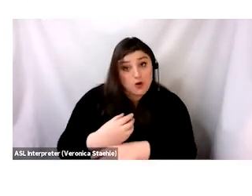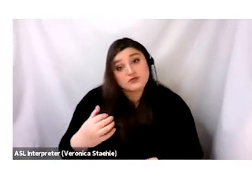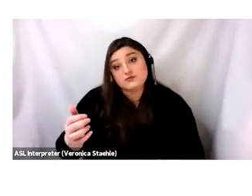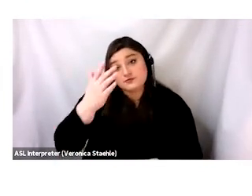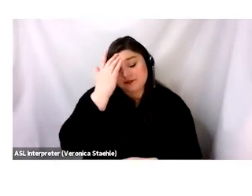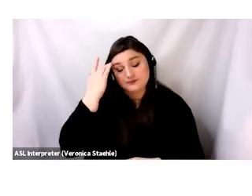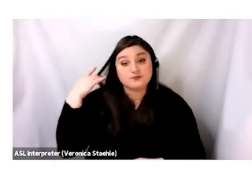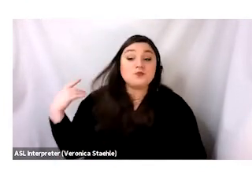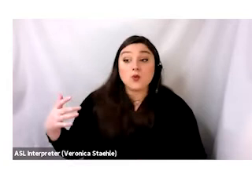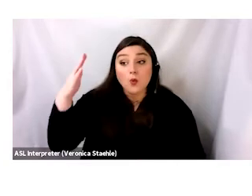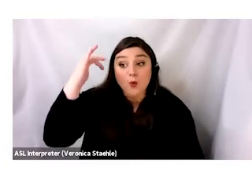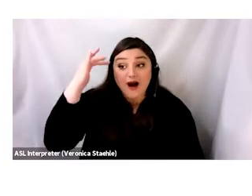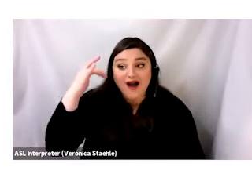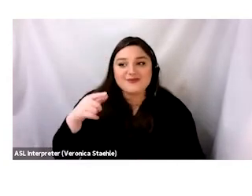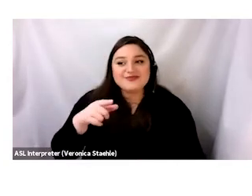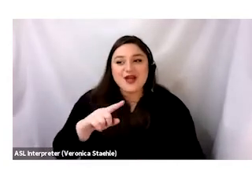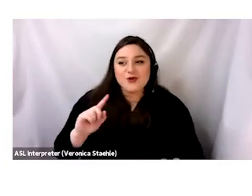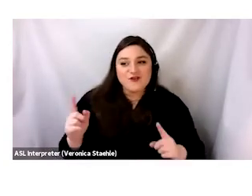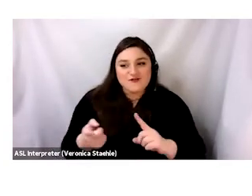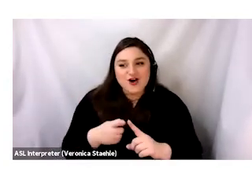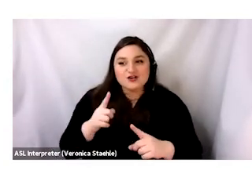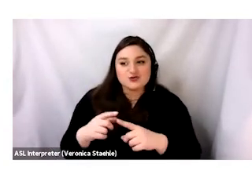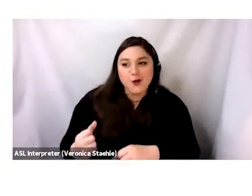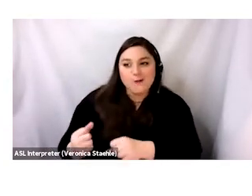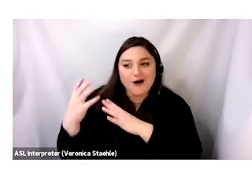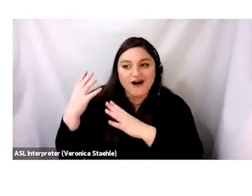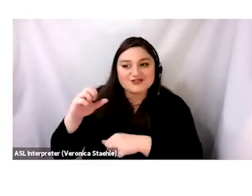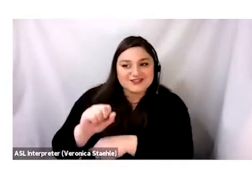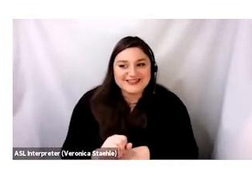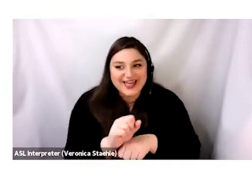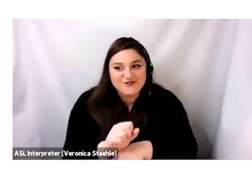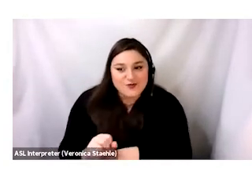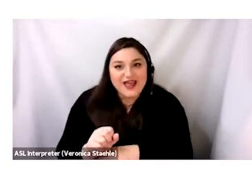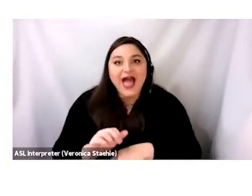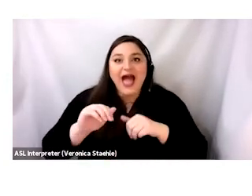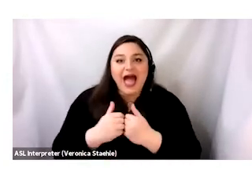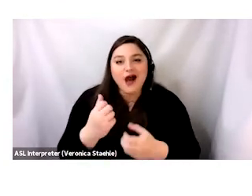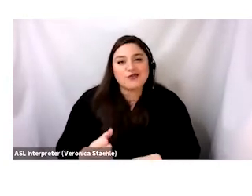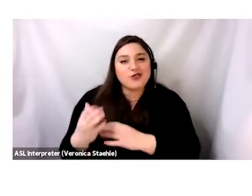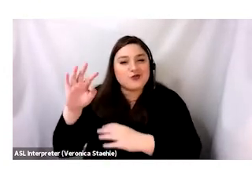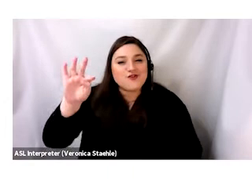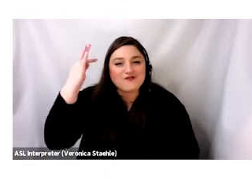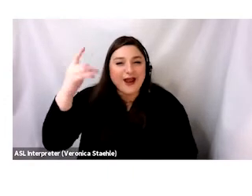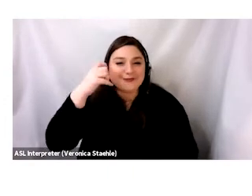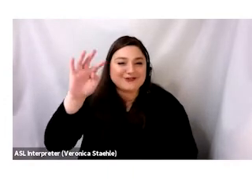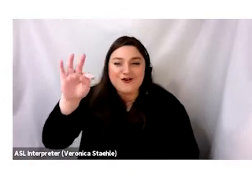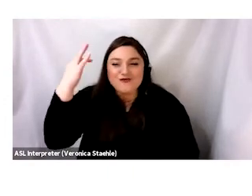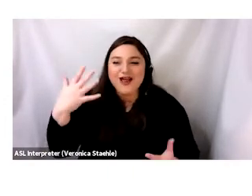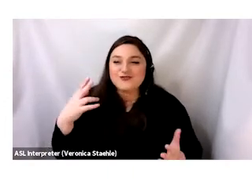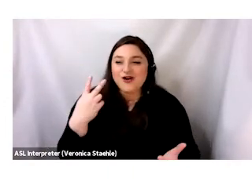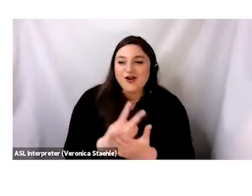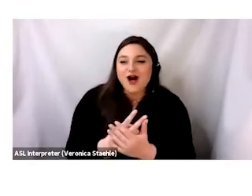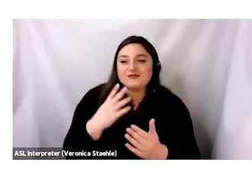to abolish slavery. They did that through beating France, who was already weak because of Napoleon's losses, and Napoleon